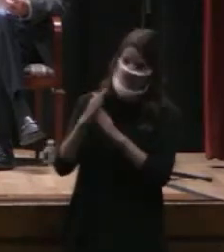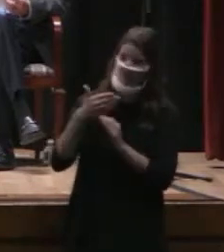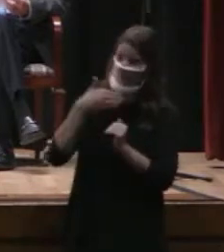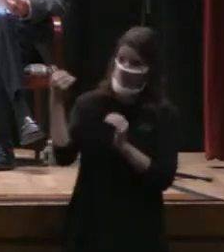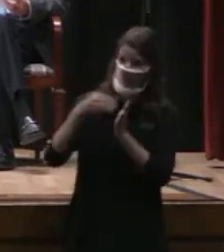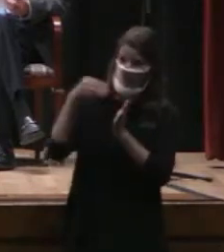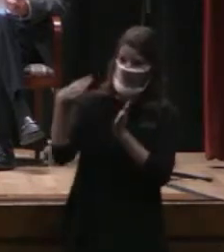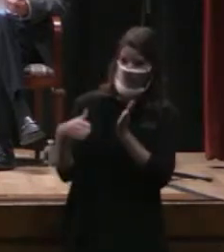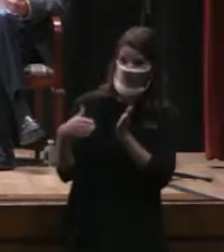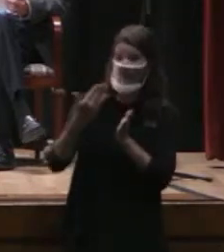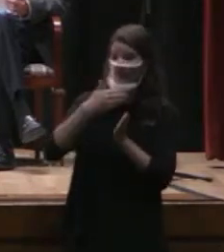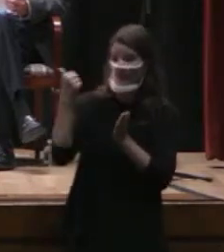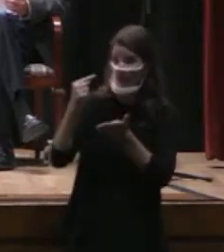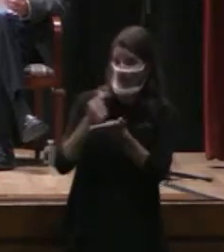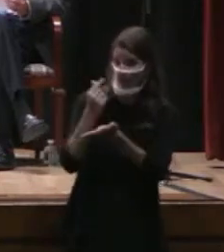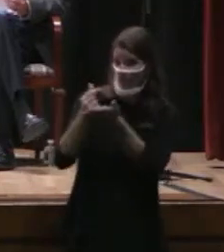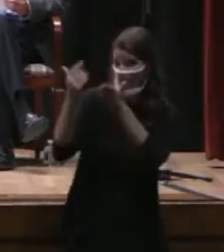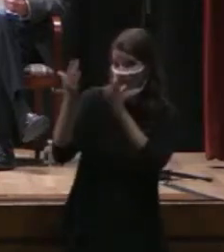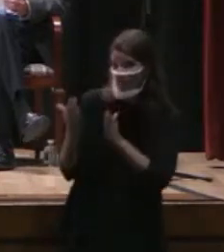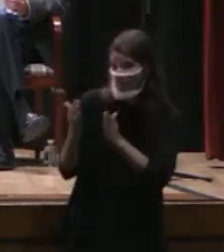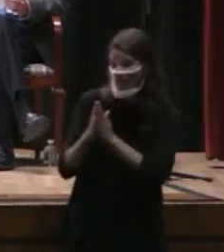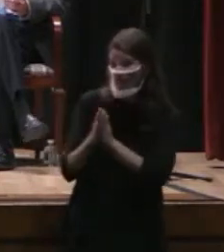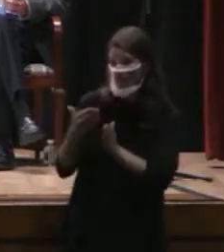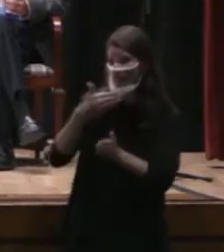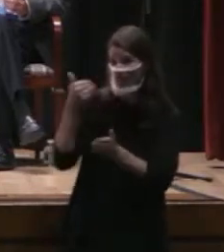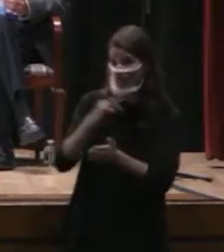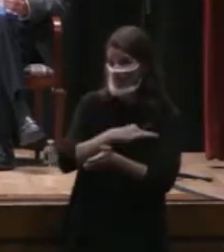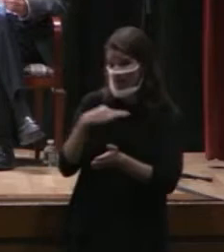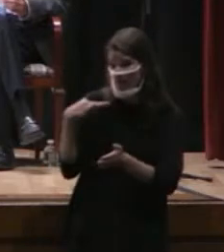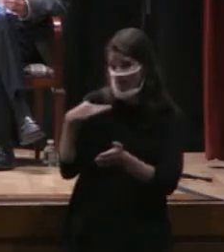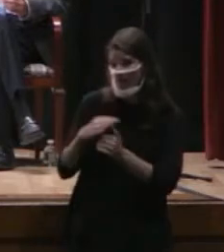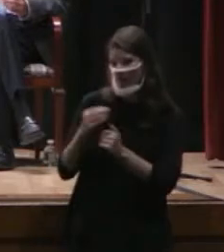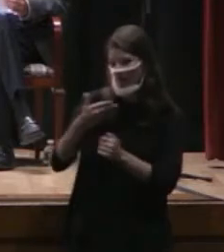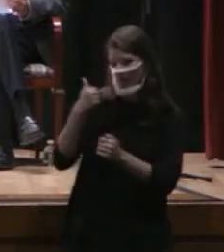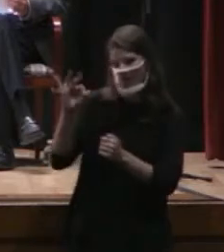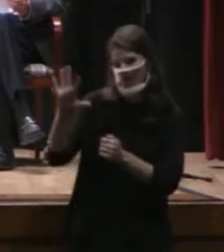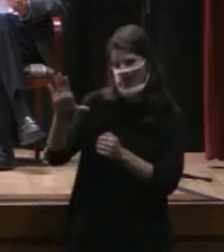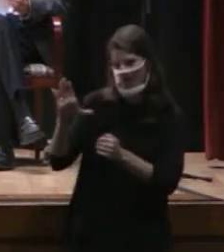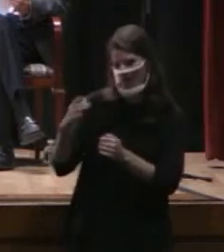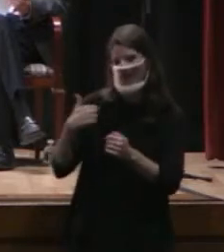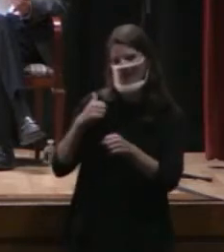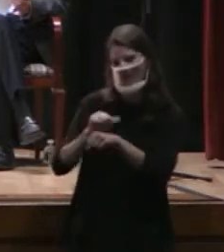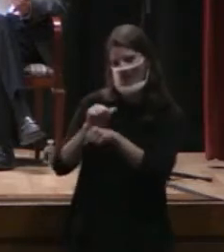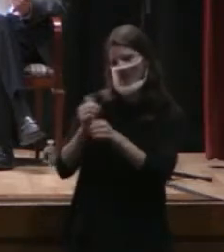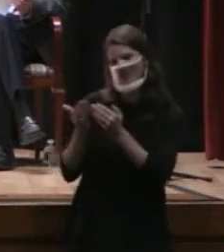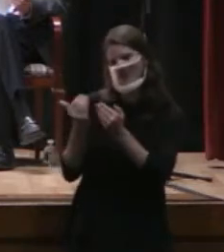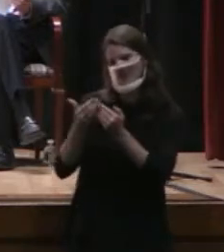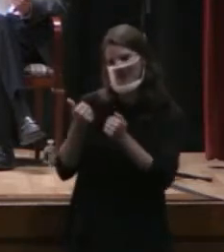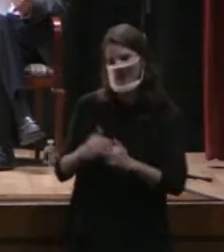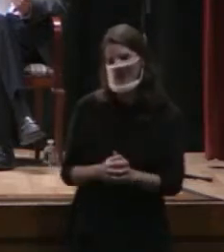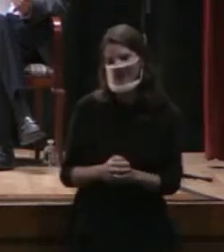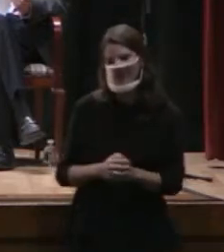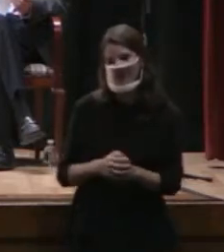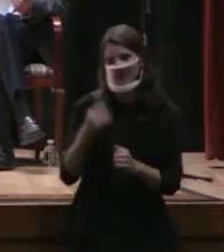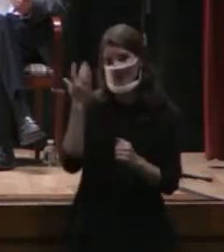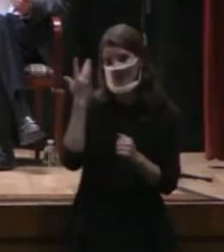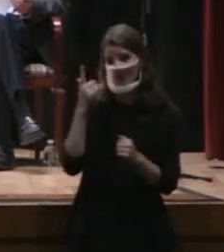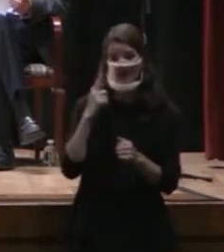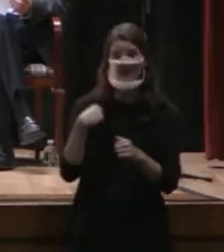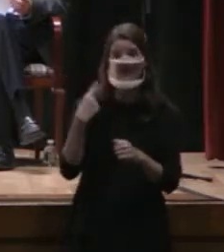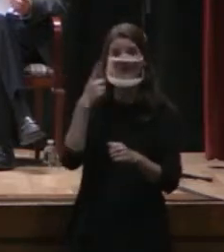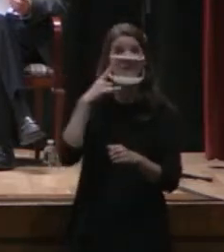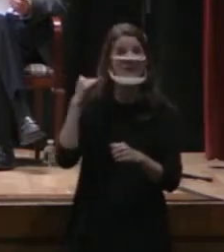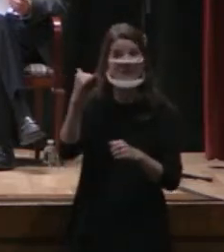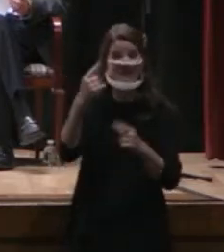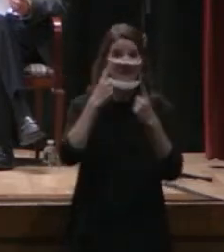students, the best graduates, the best staff, and the best faculty. That is why I'll forever